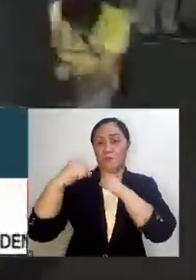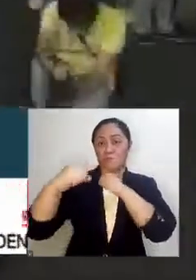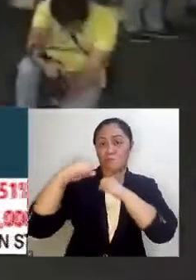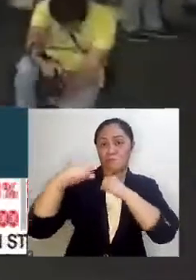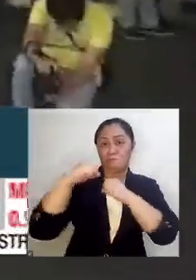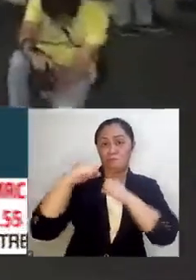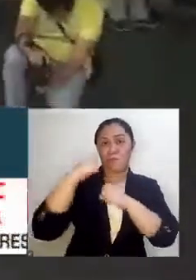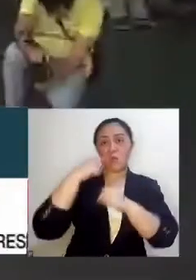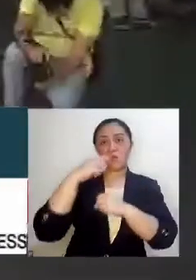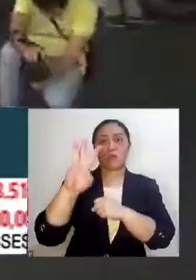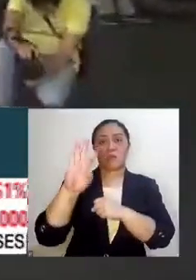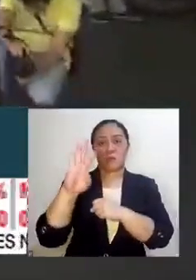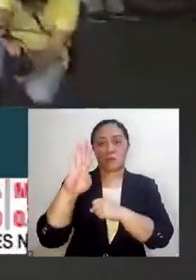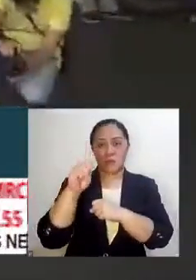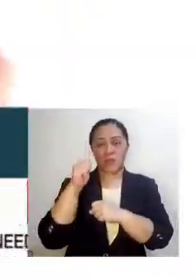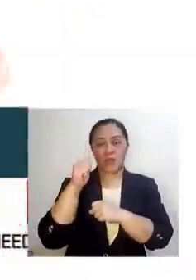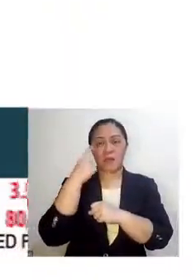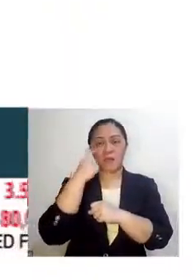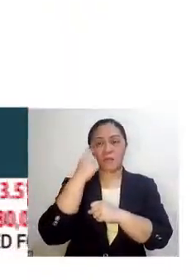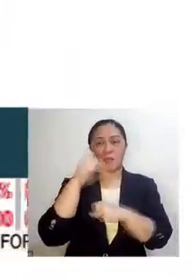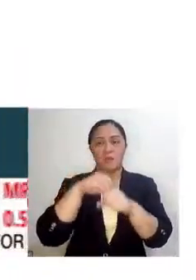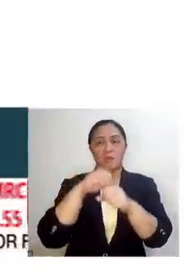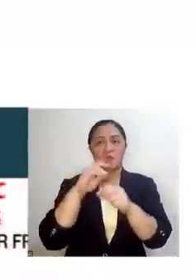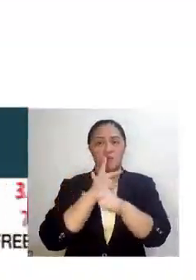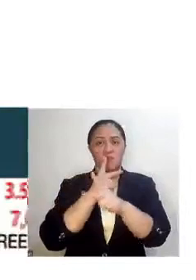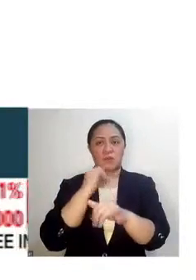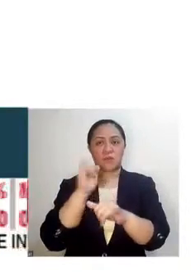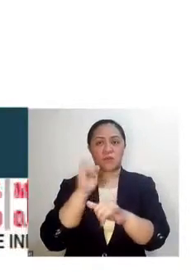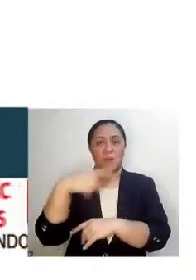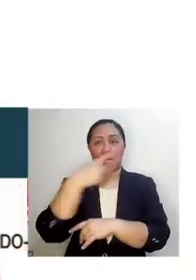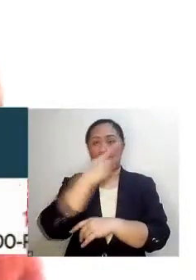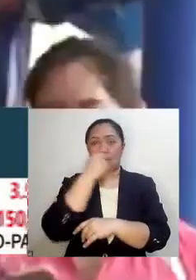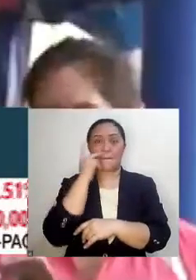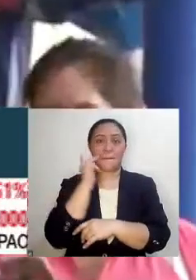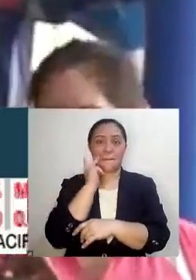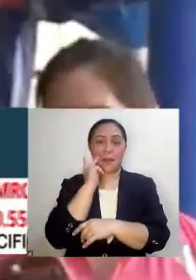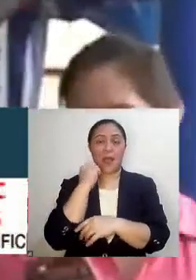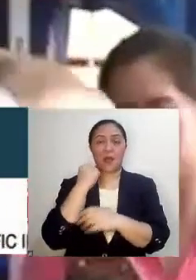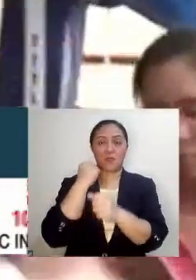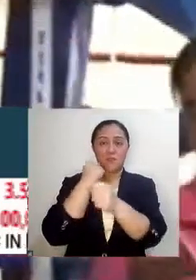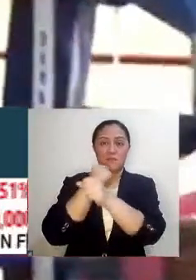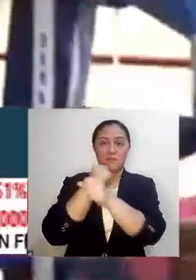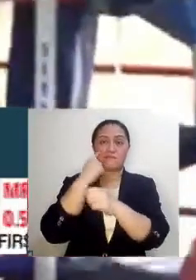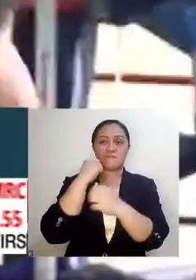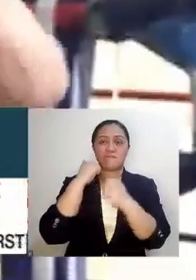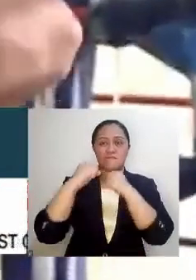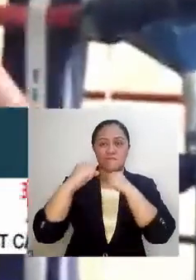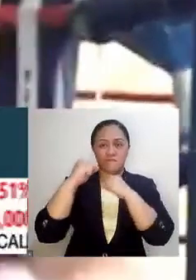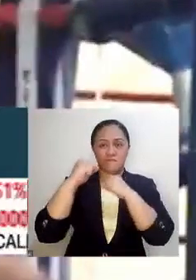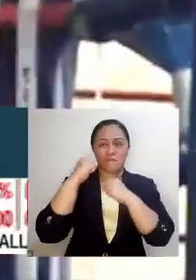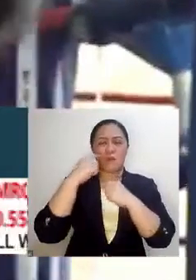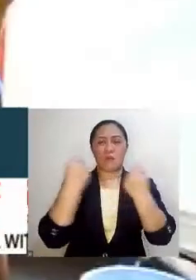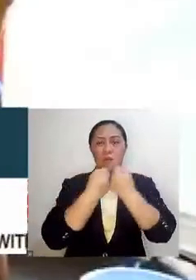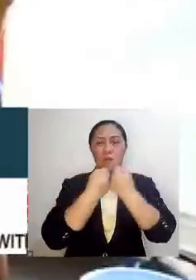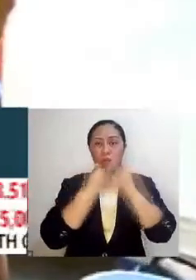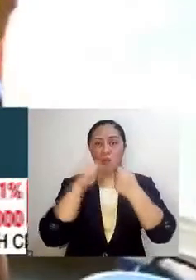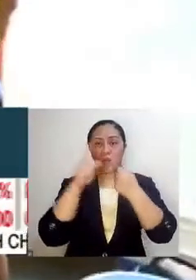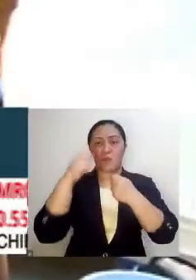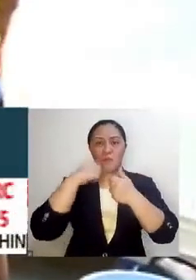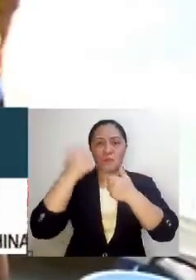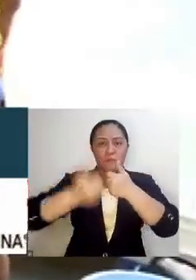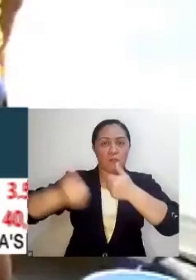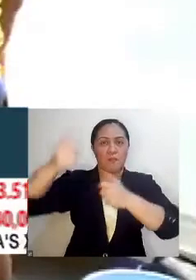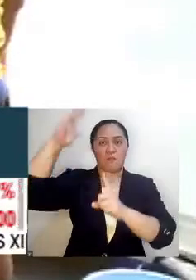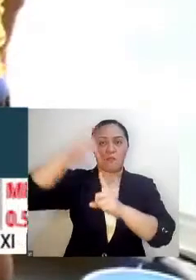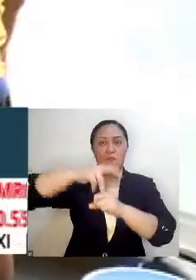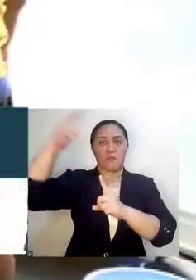to restore Manny Pacquiao as its welterweight champion. The body had declared the fighting senator as a champion in recess due to